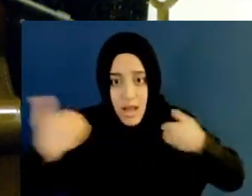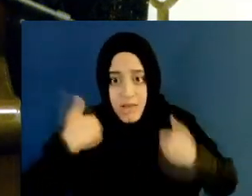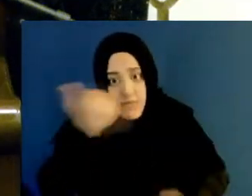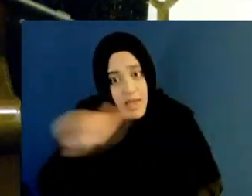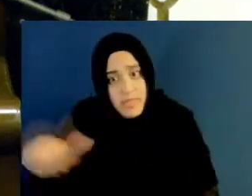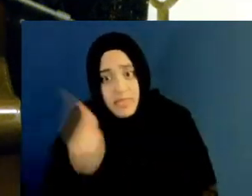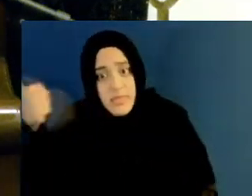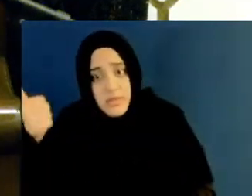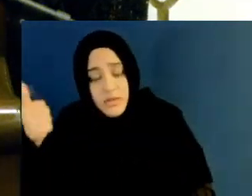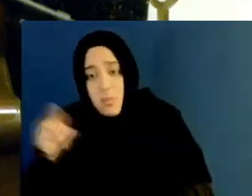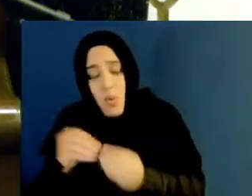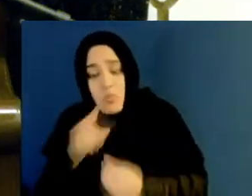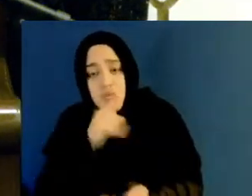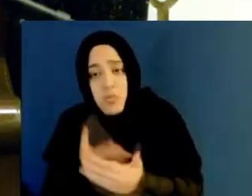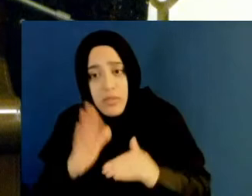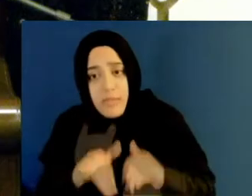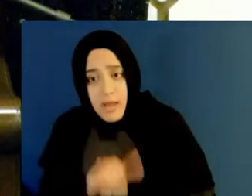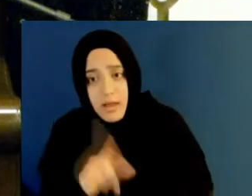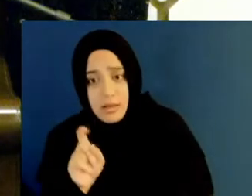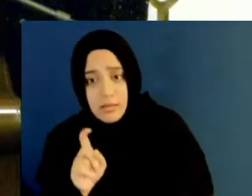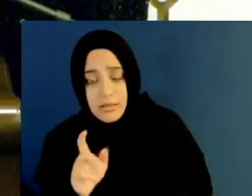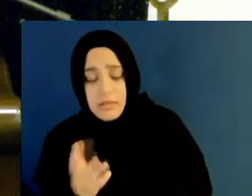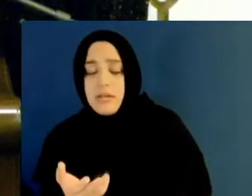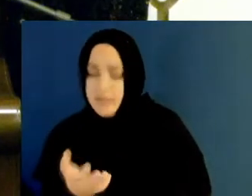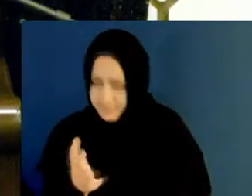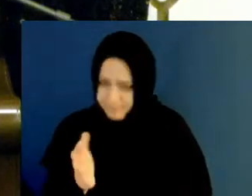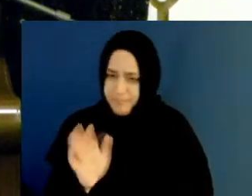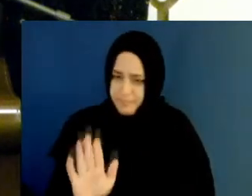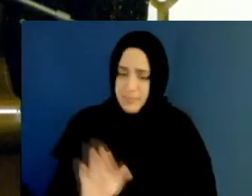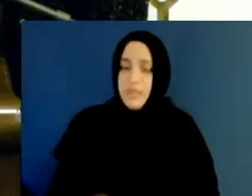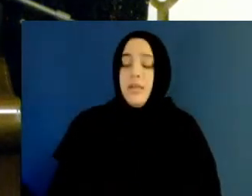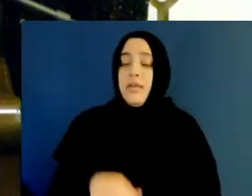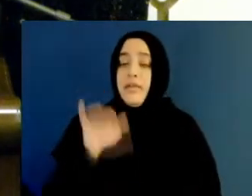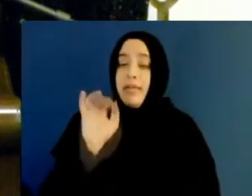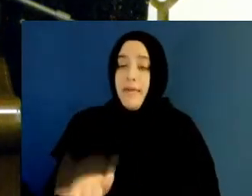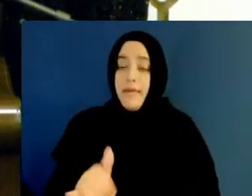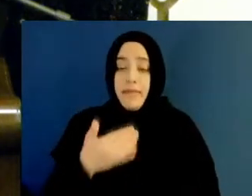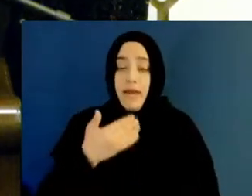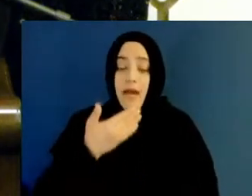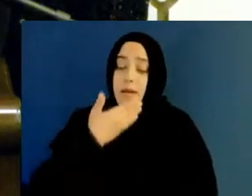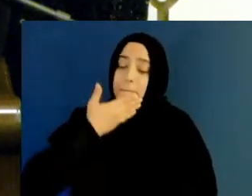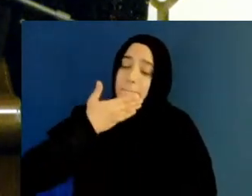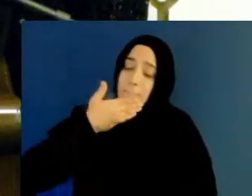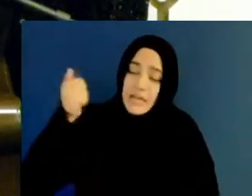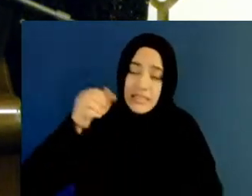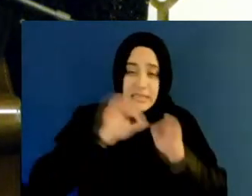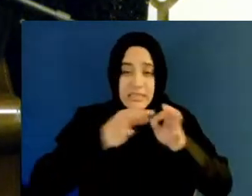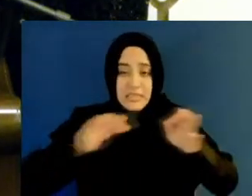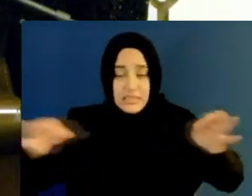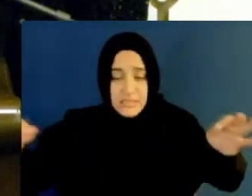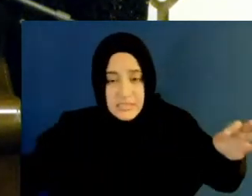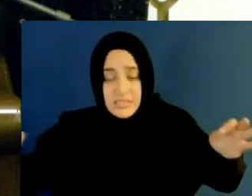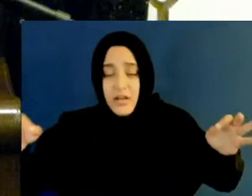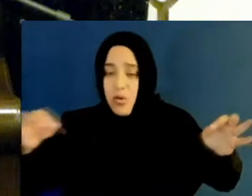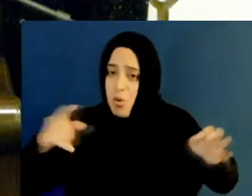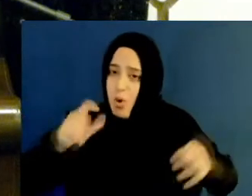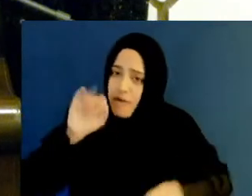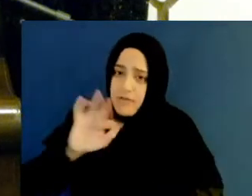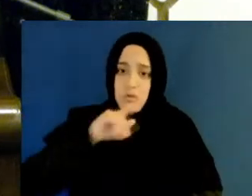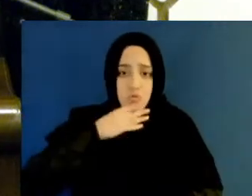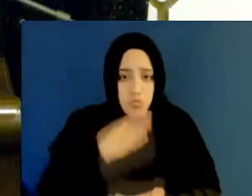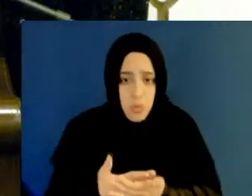natija. The greatest kalima, word of haq. Haq, la ilaha illallah Muhammadur Rasulullah